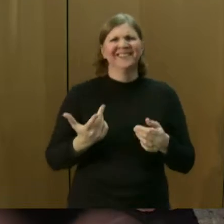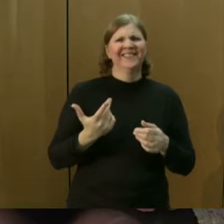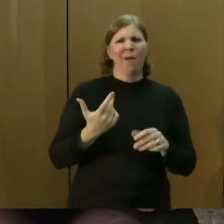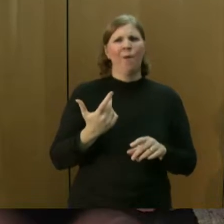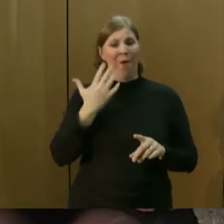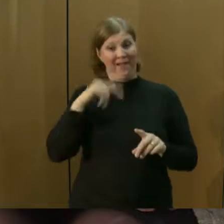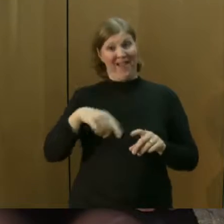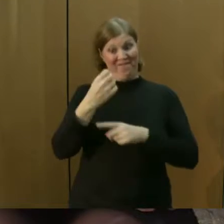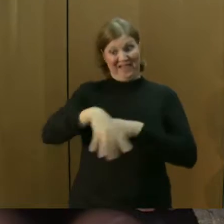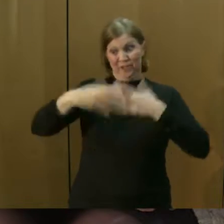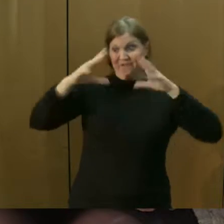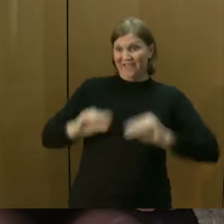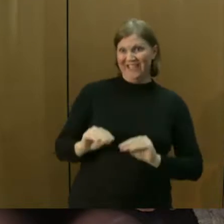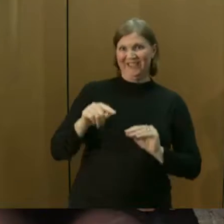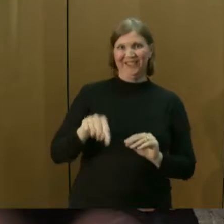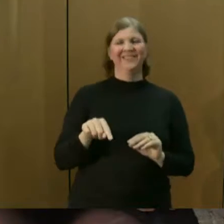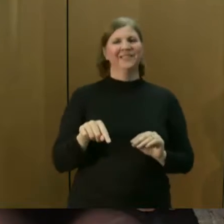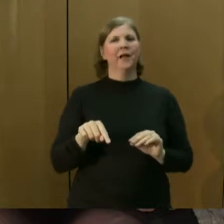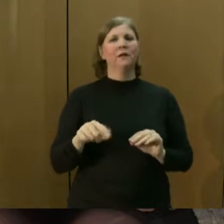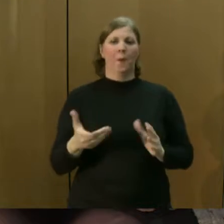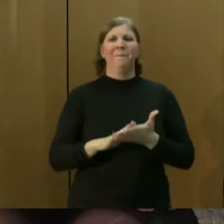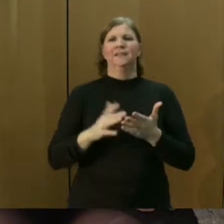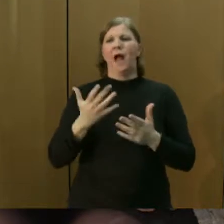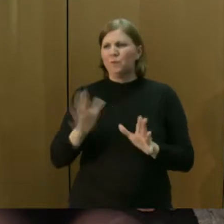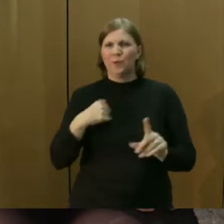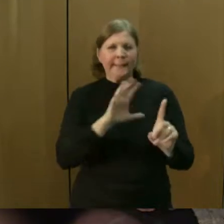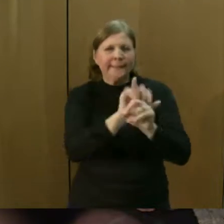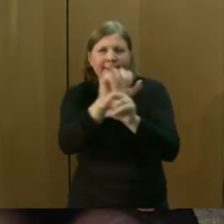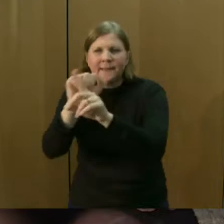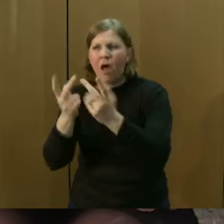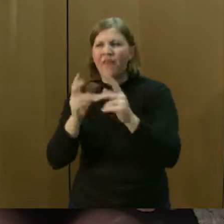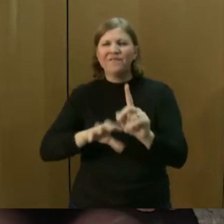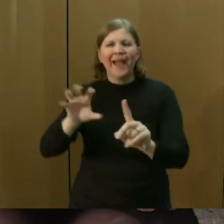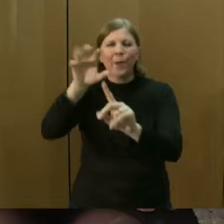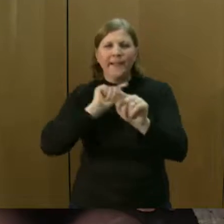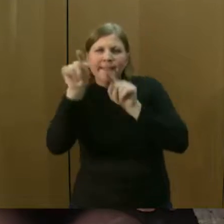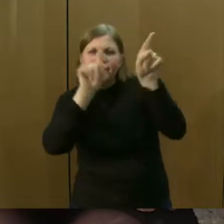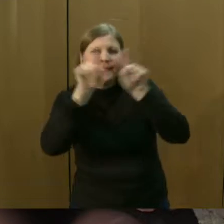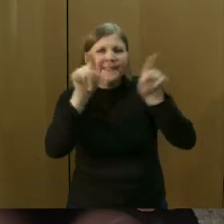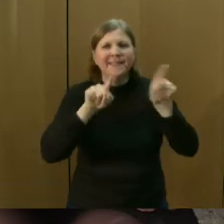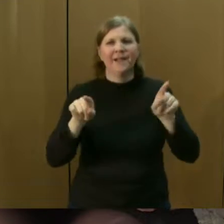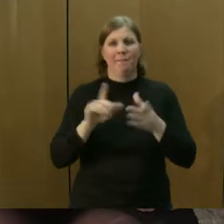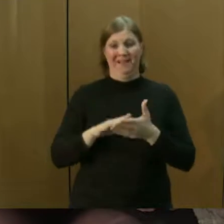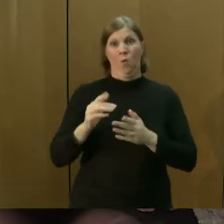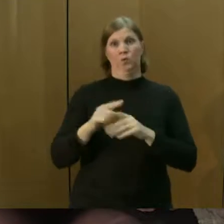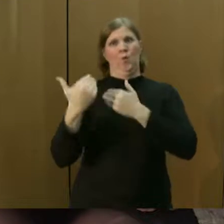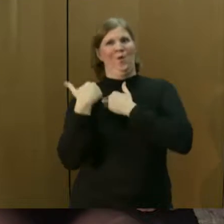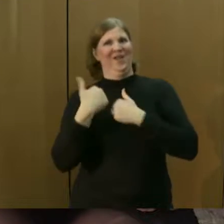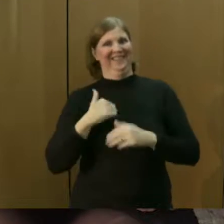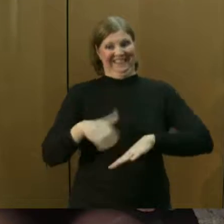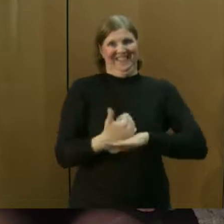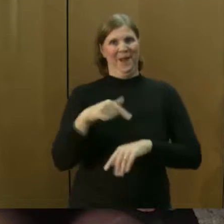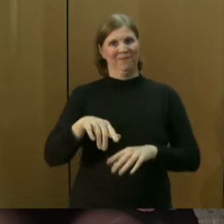and running what we call the Fringe Central events programme, which is a series of